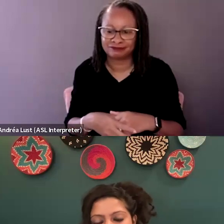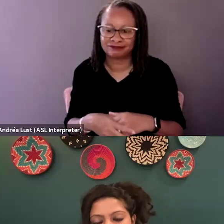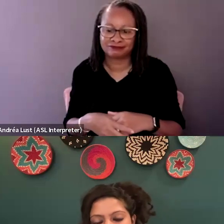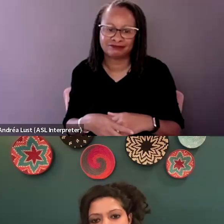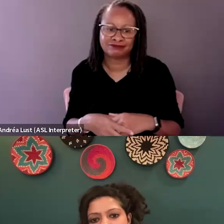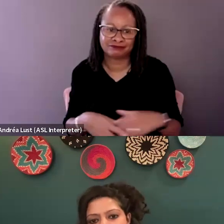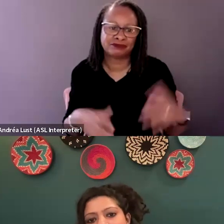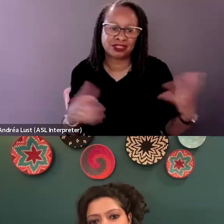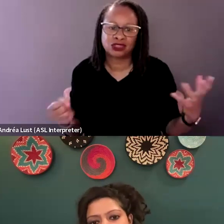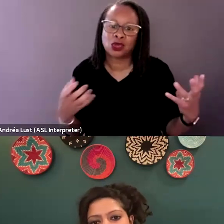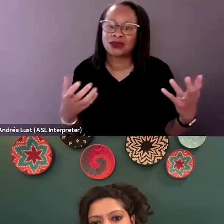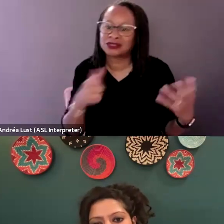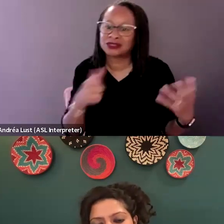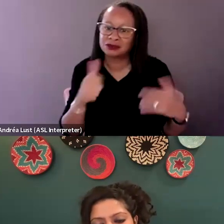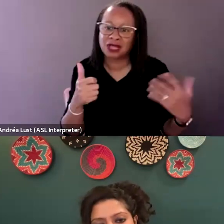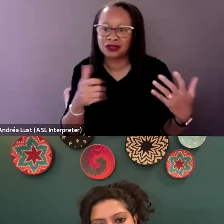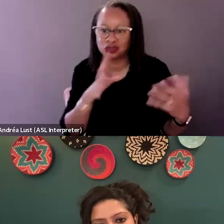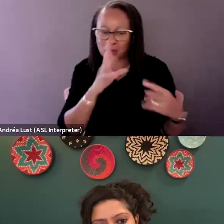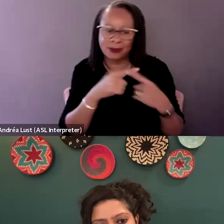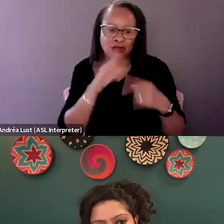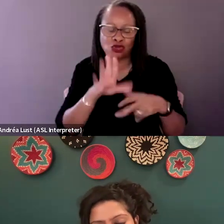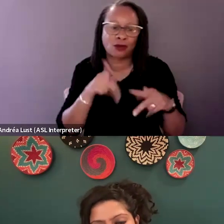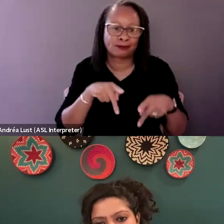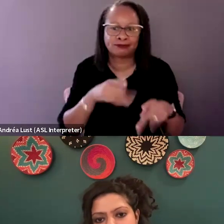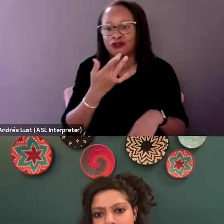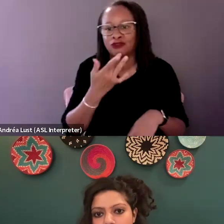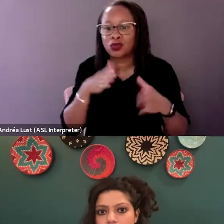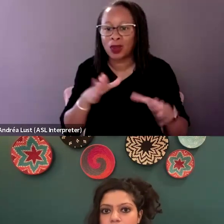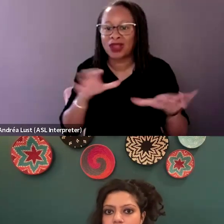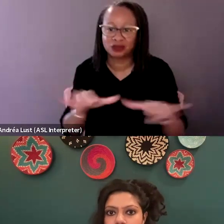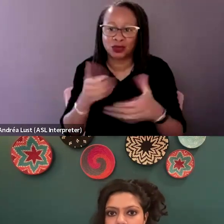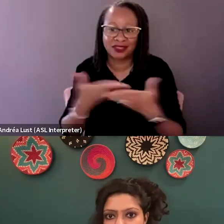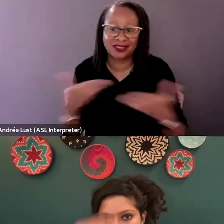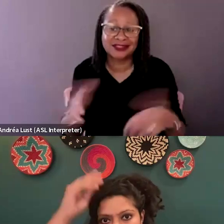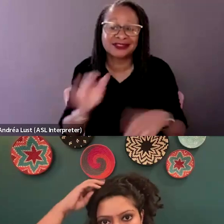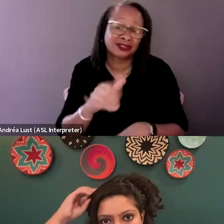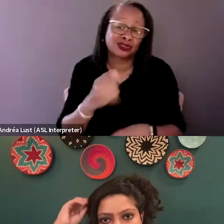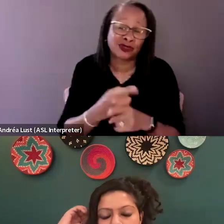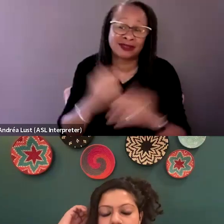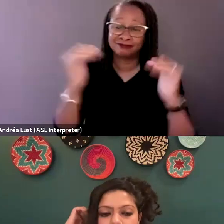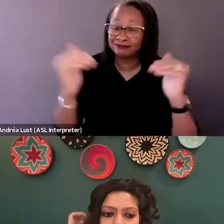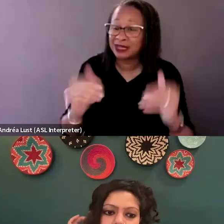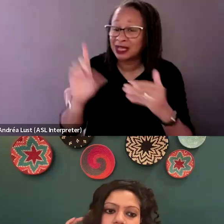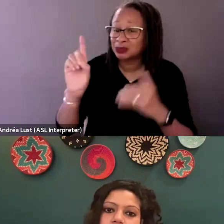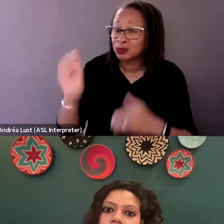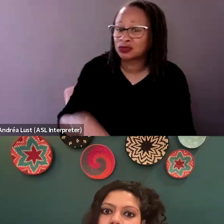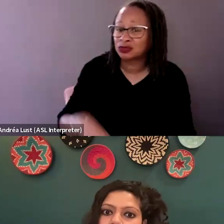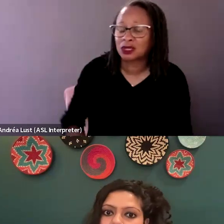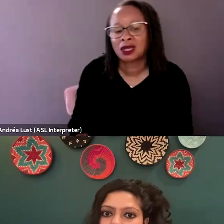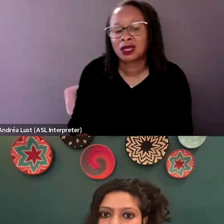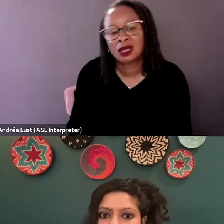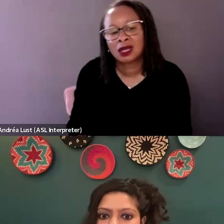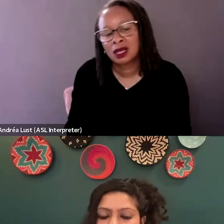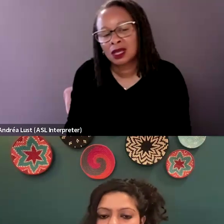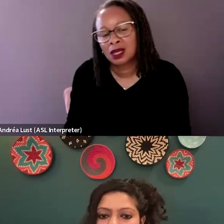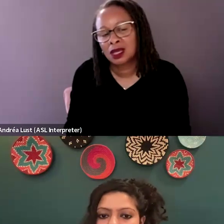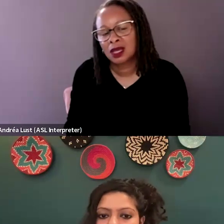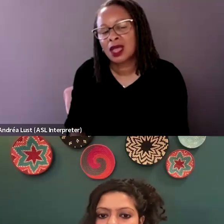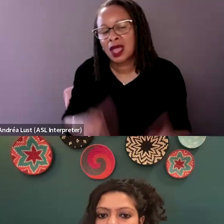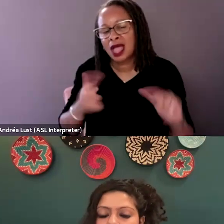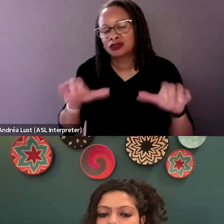haven't encountered it. And that is the hardship of being a professional filmmaker. And the thing is, I don't work with the assumption of